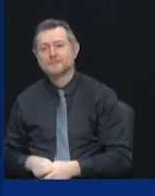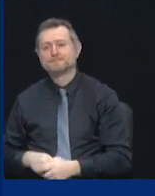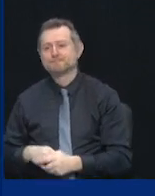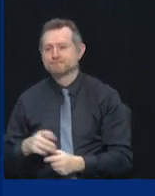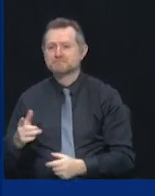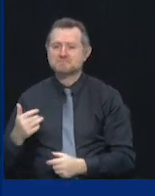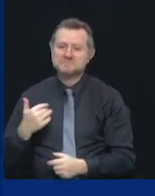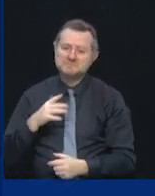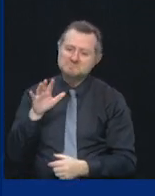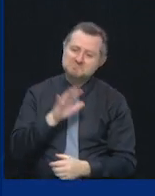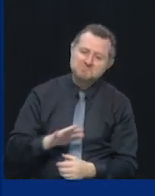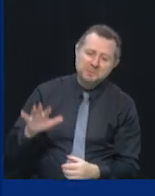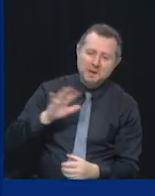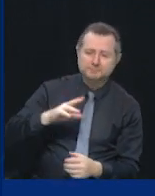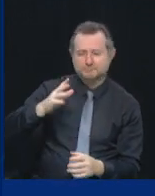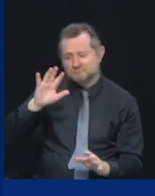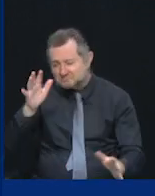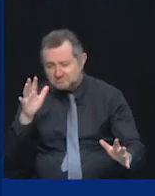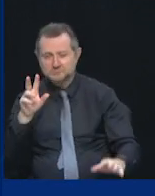hardcore 20%.